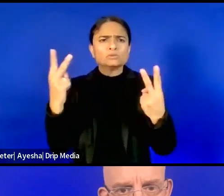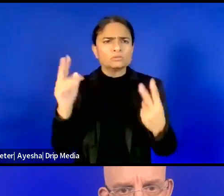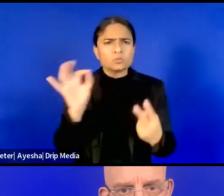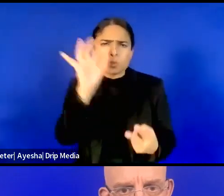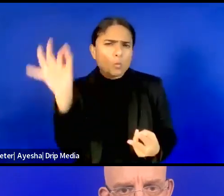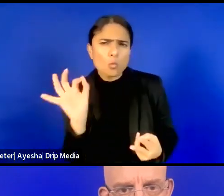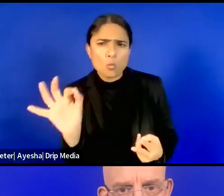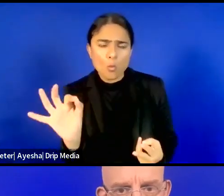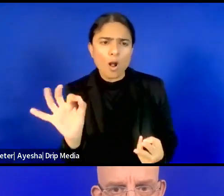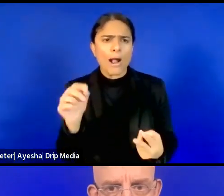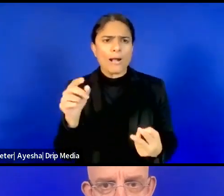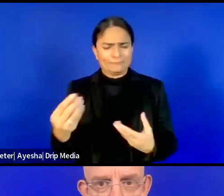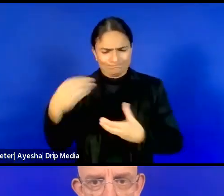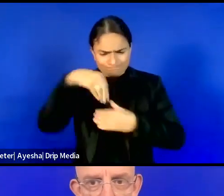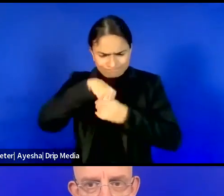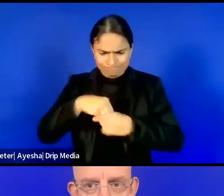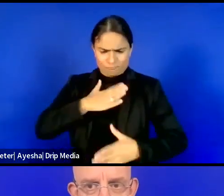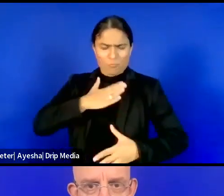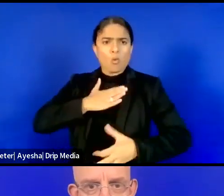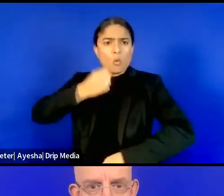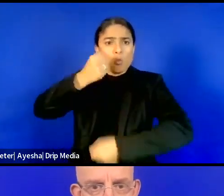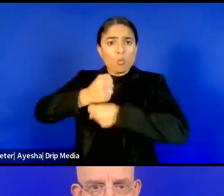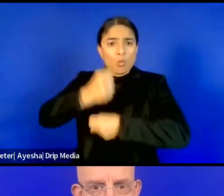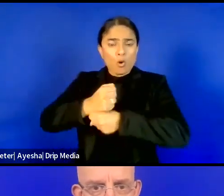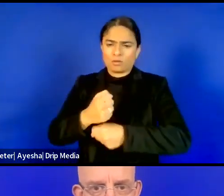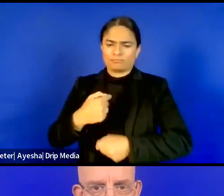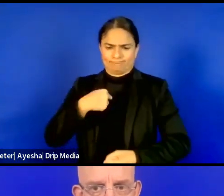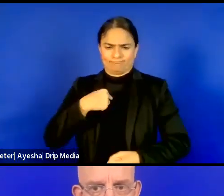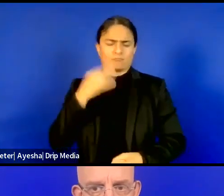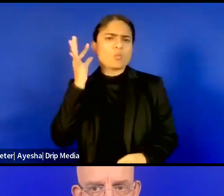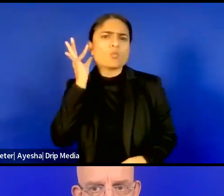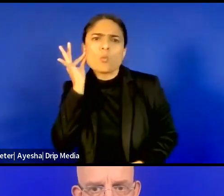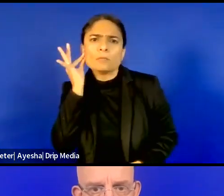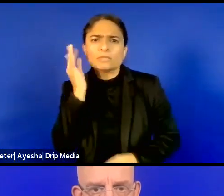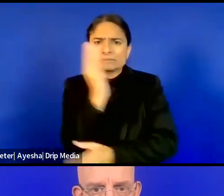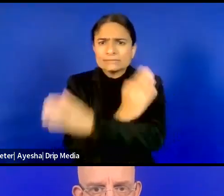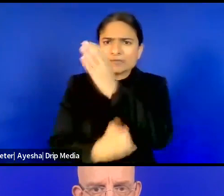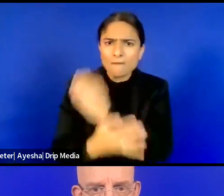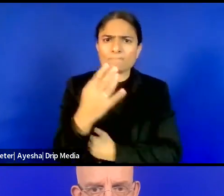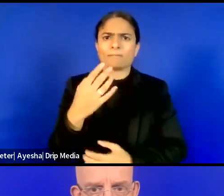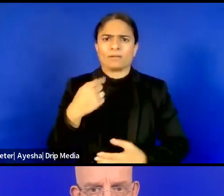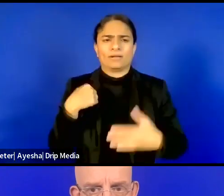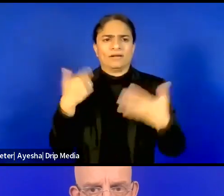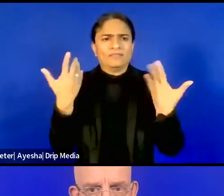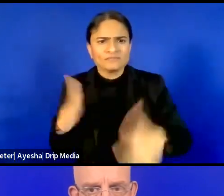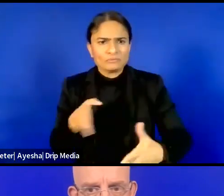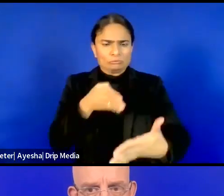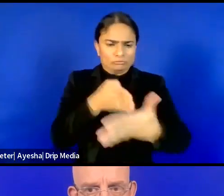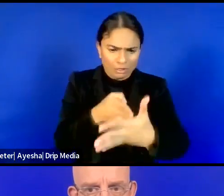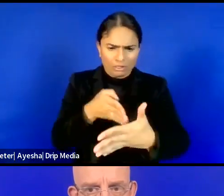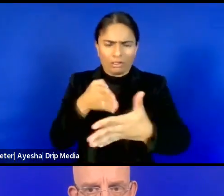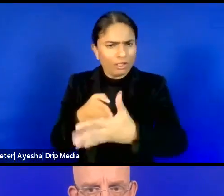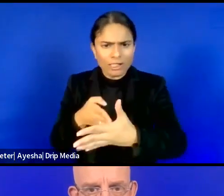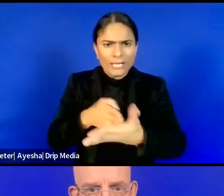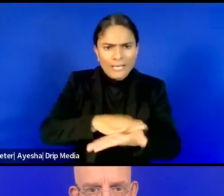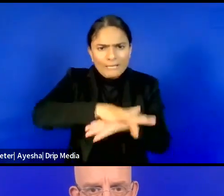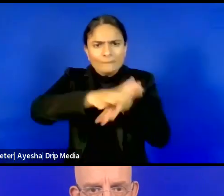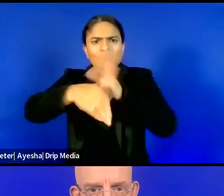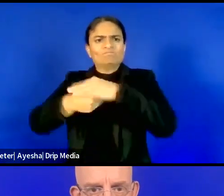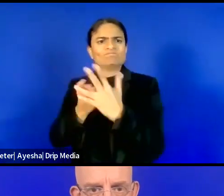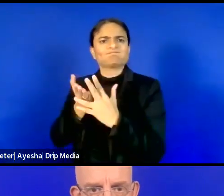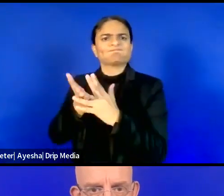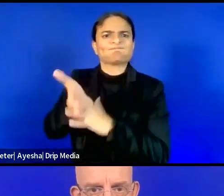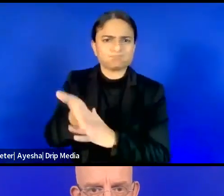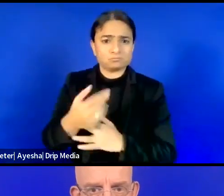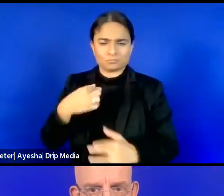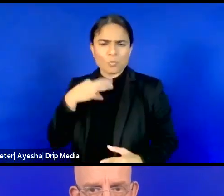the disability rights and feminist communities. You know, whenever I enter a feminist space, there's always a little question in the back